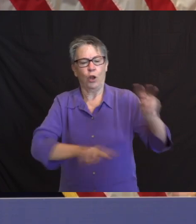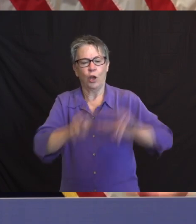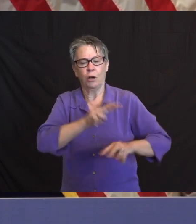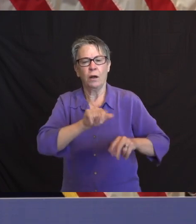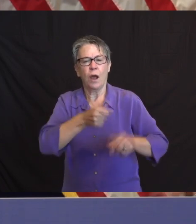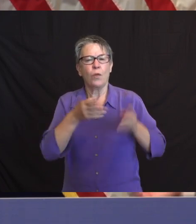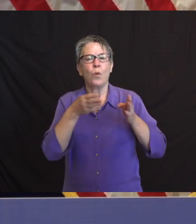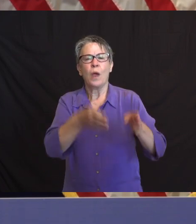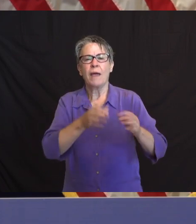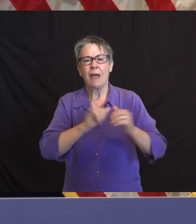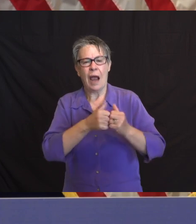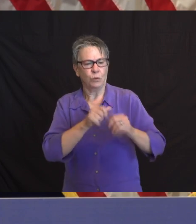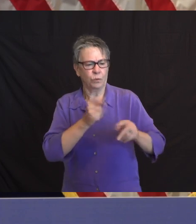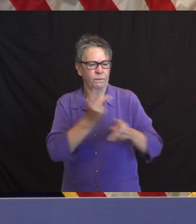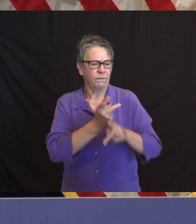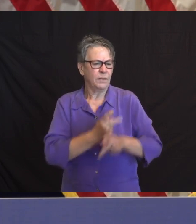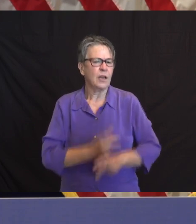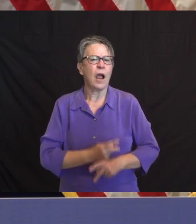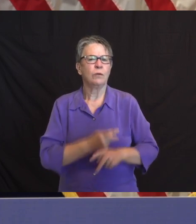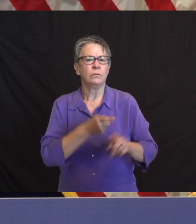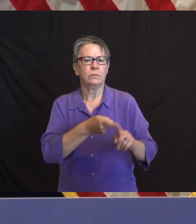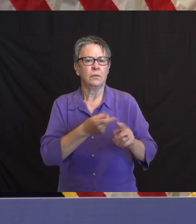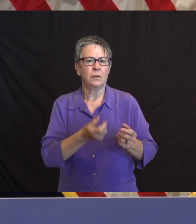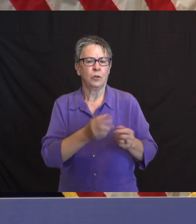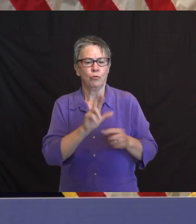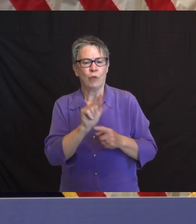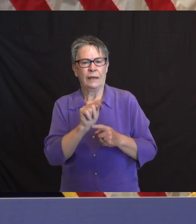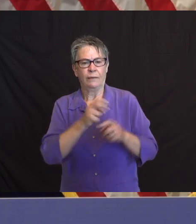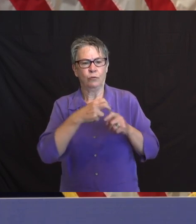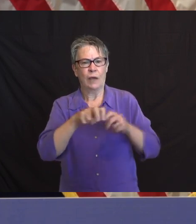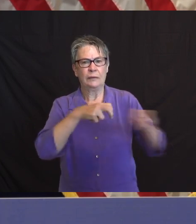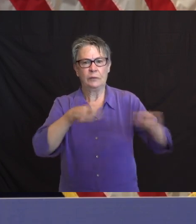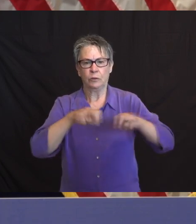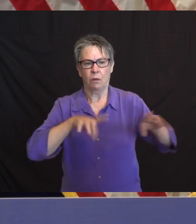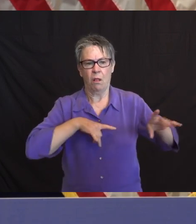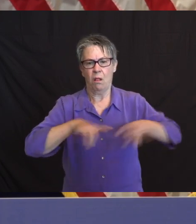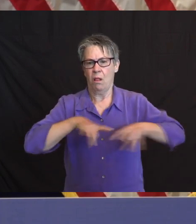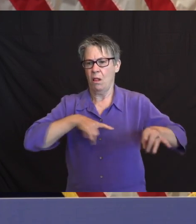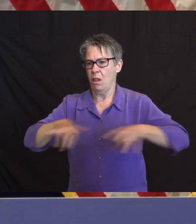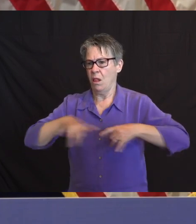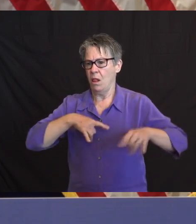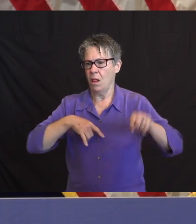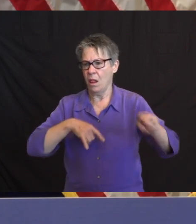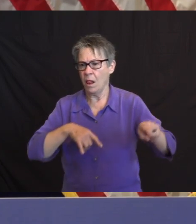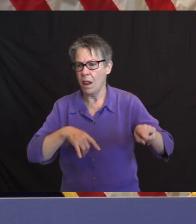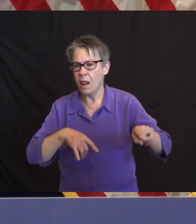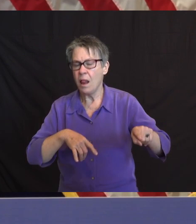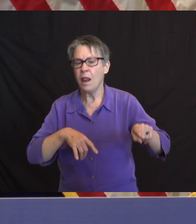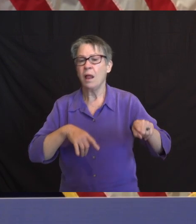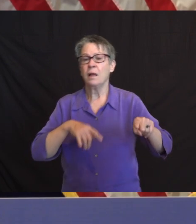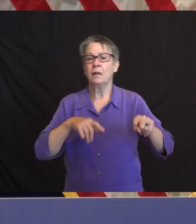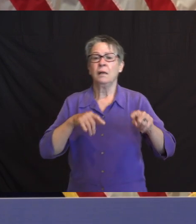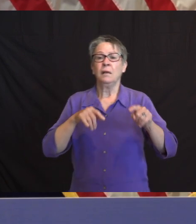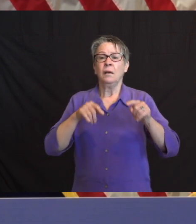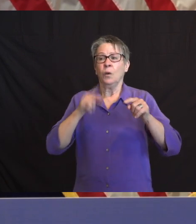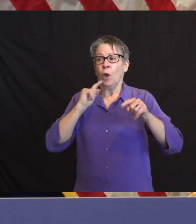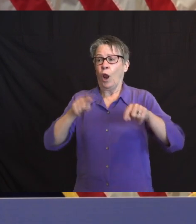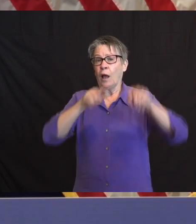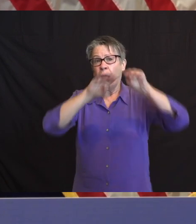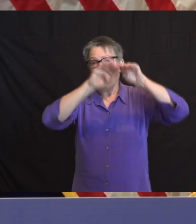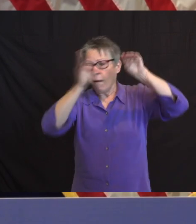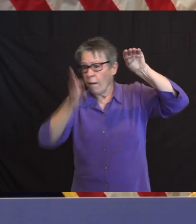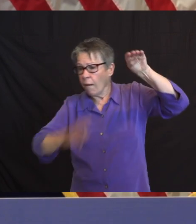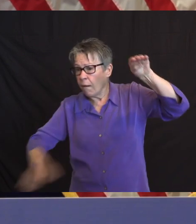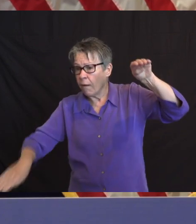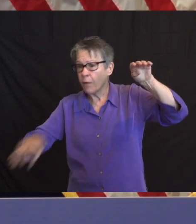trends in hospitalizations, positivity rates, both cumulatively as well as spot. This is yet another angle. We're constantly